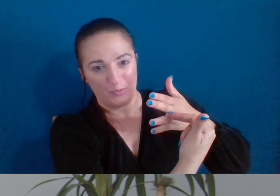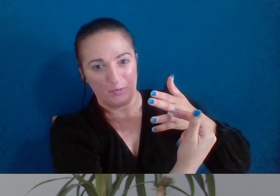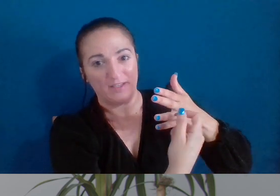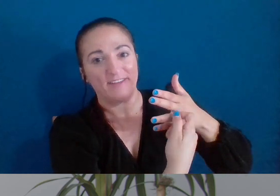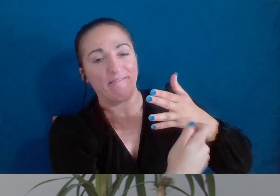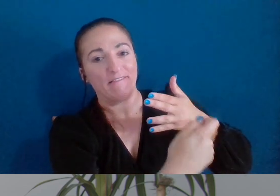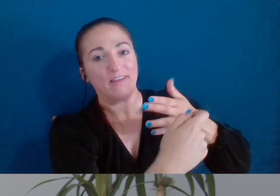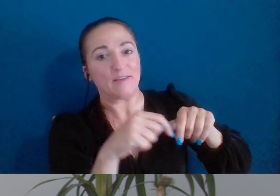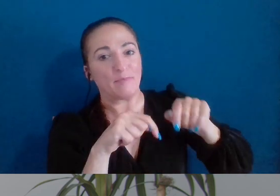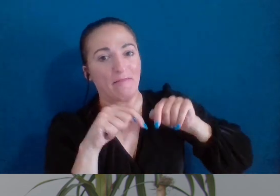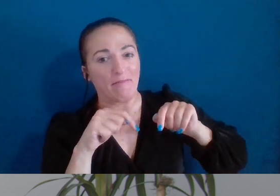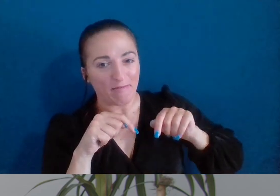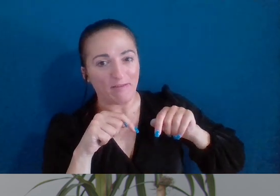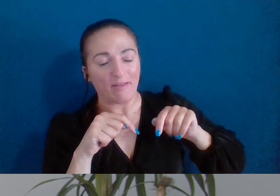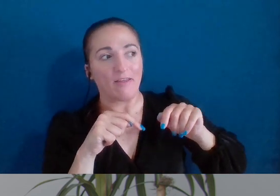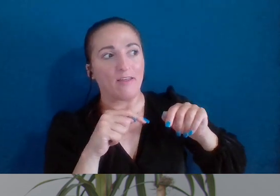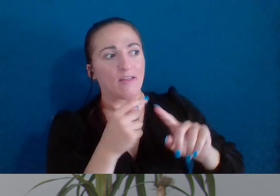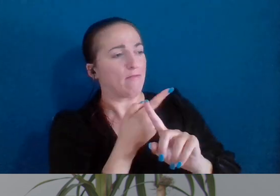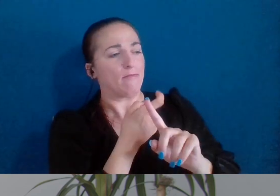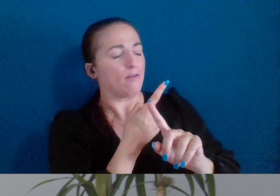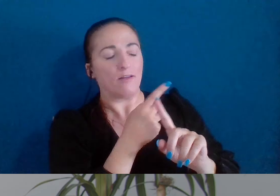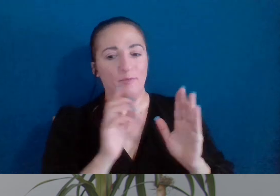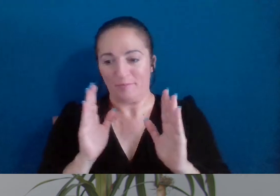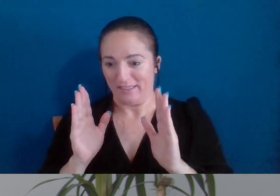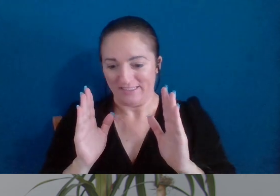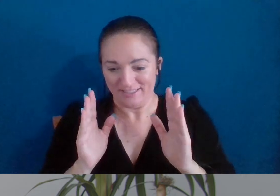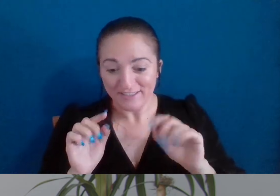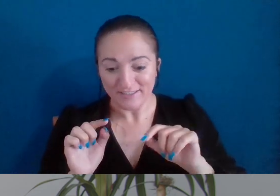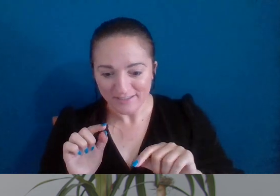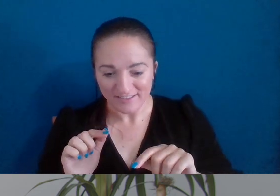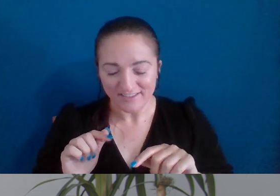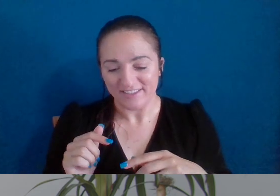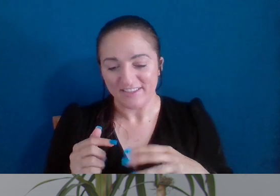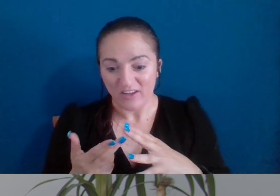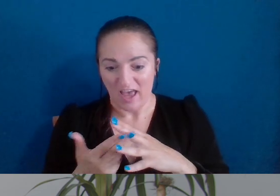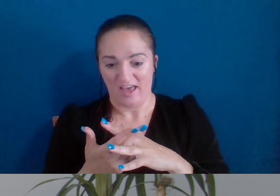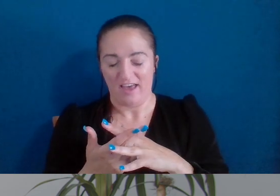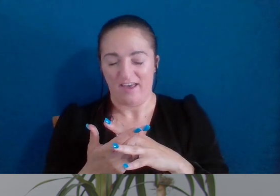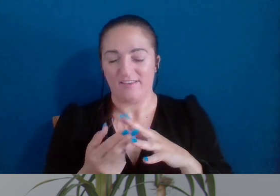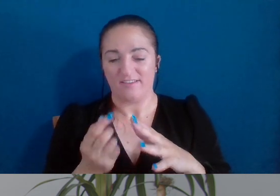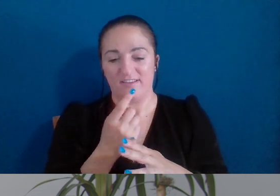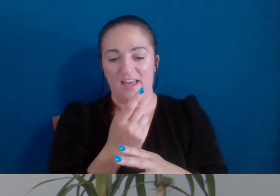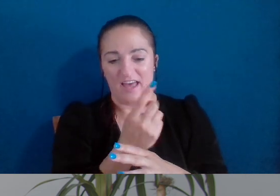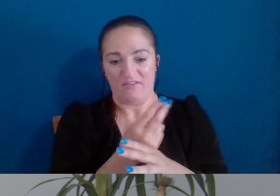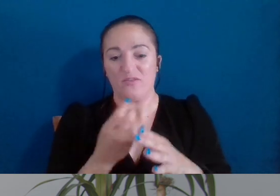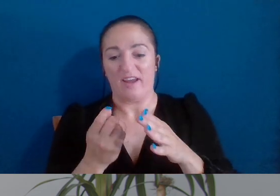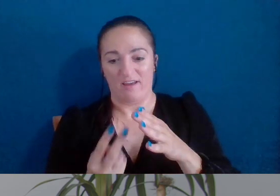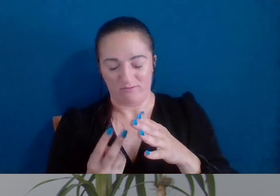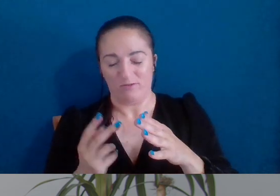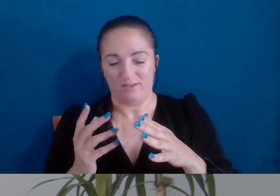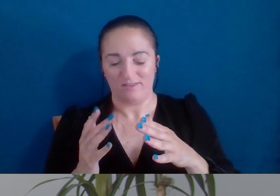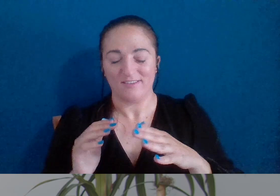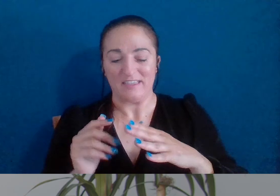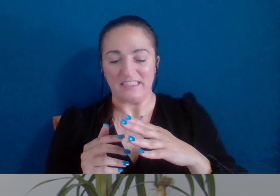and look at where you're going. So I have this piece halfway through, and